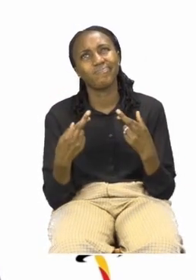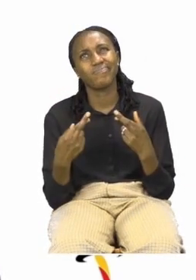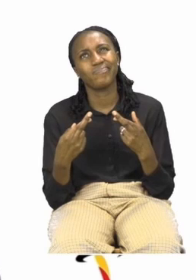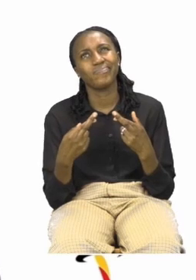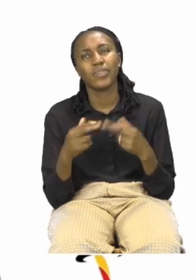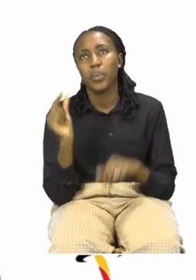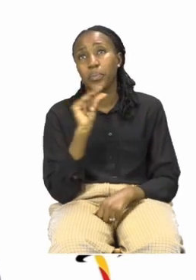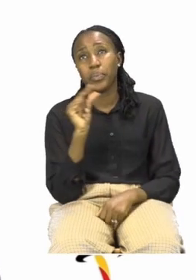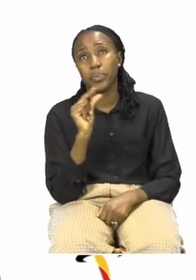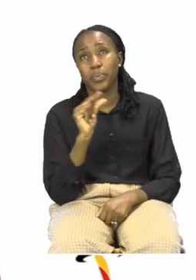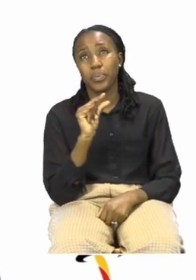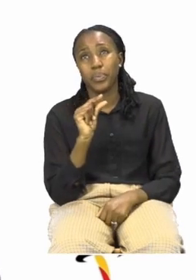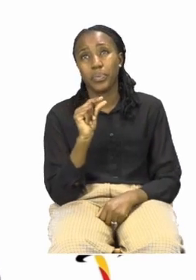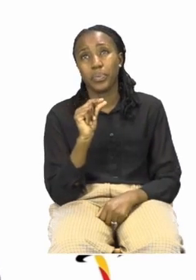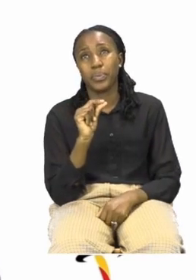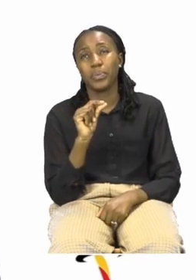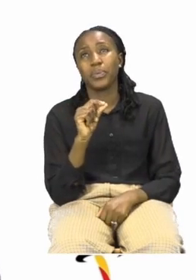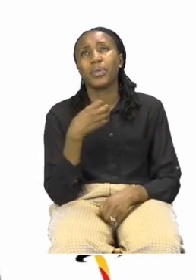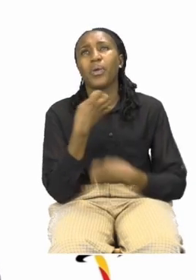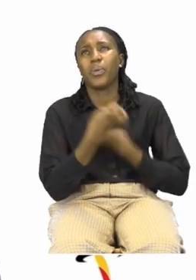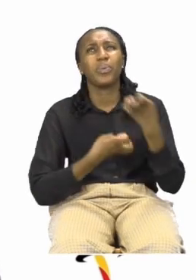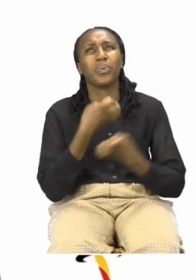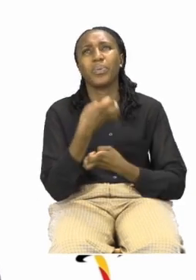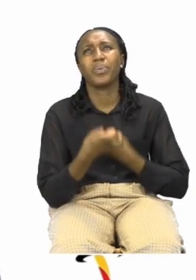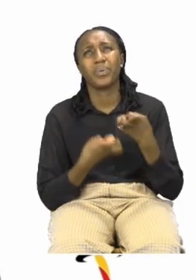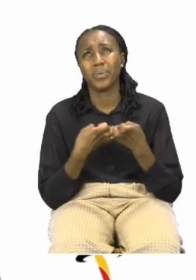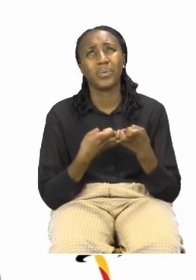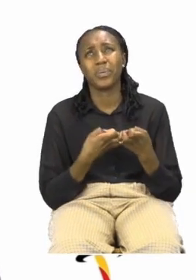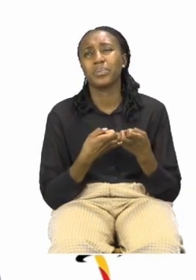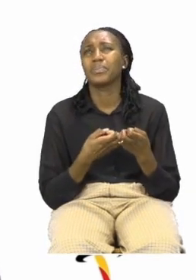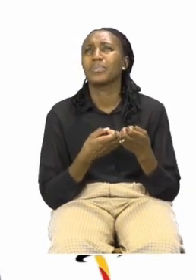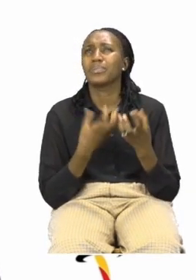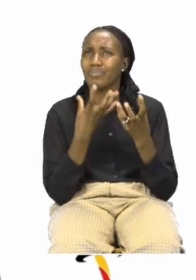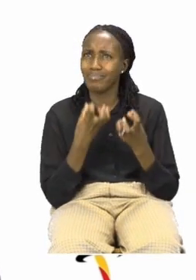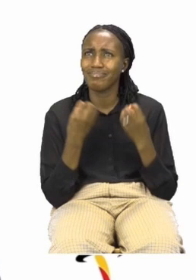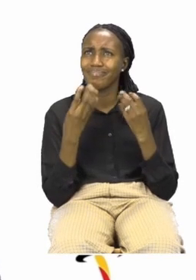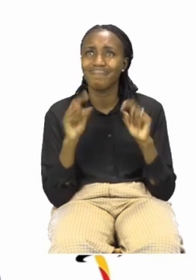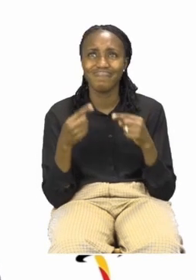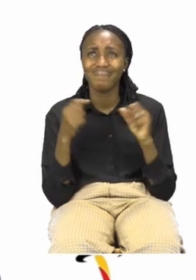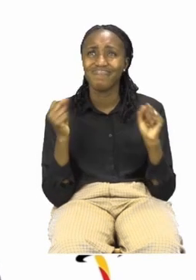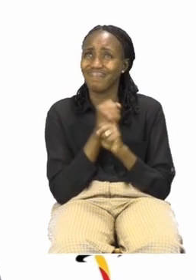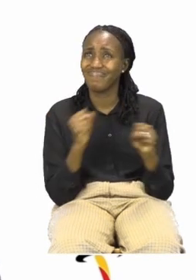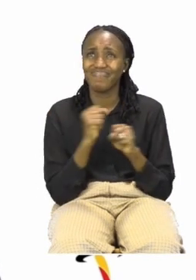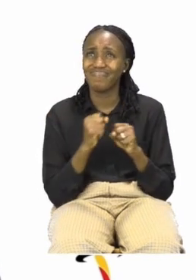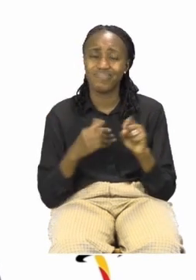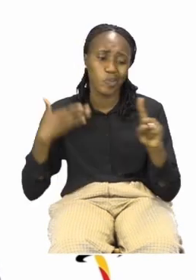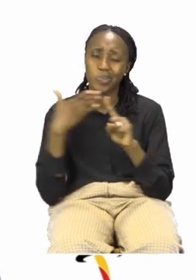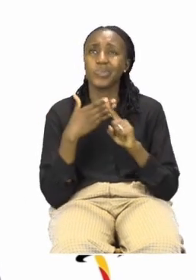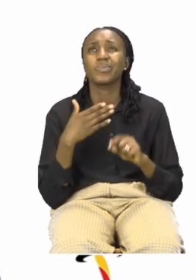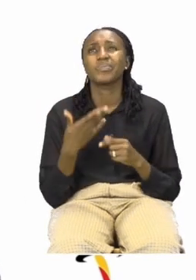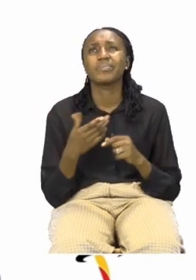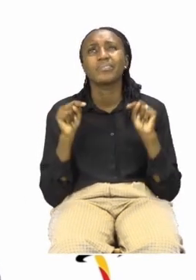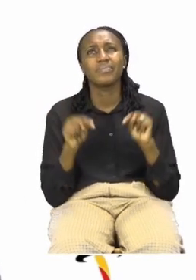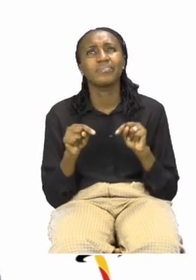limited. Economics have taught us a lesson that yes, we can have a lot of needs, but to satisfy all those needs is not so easy. At least then it helps us to